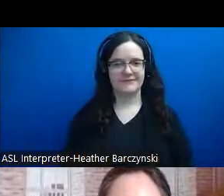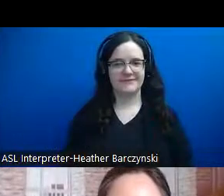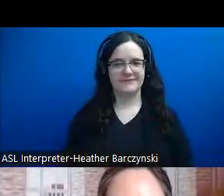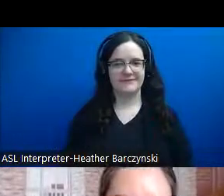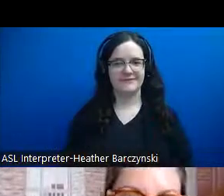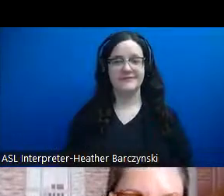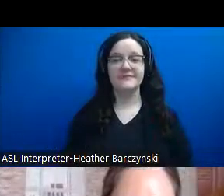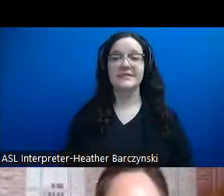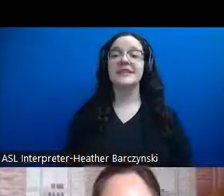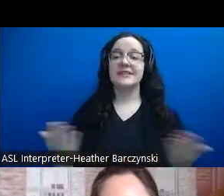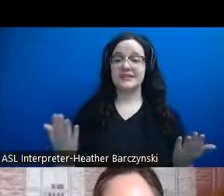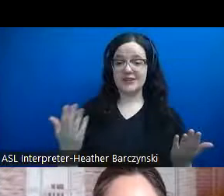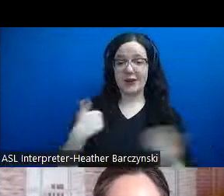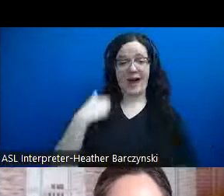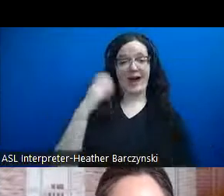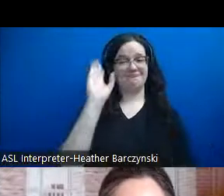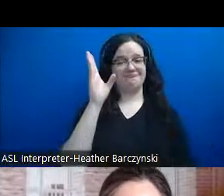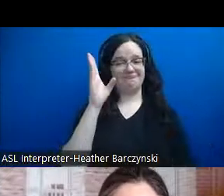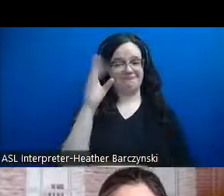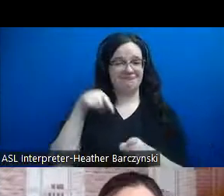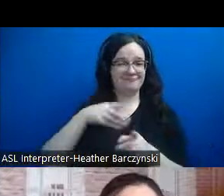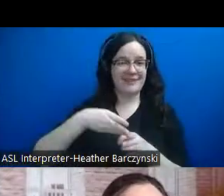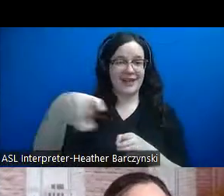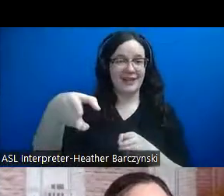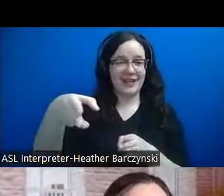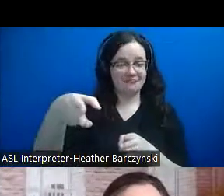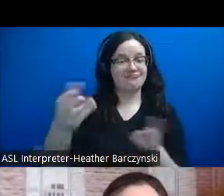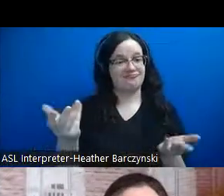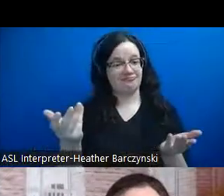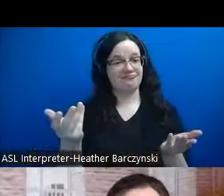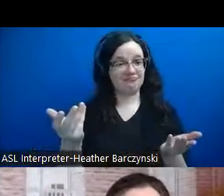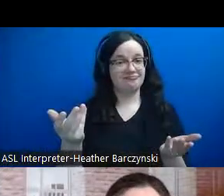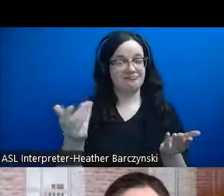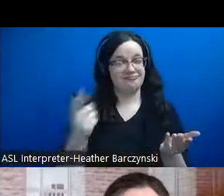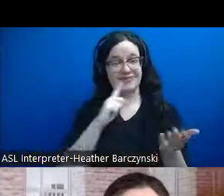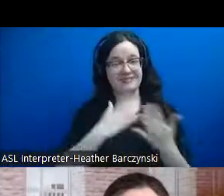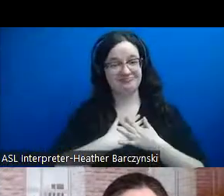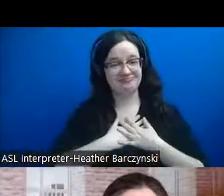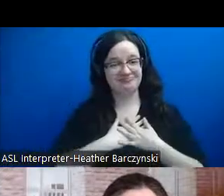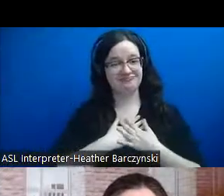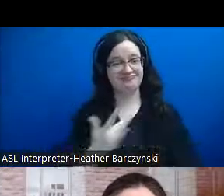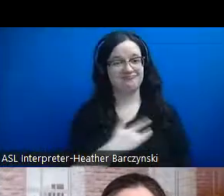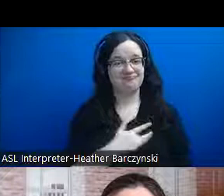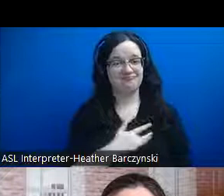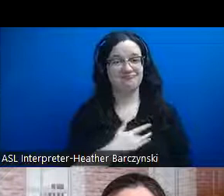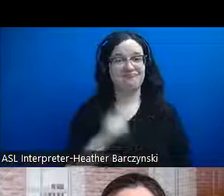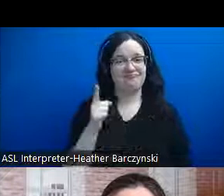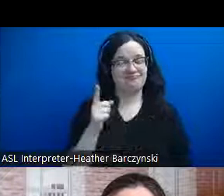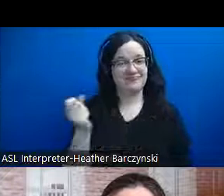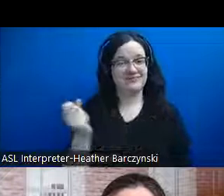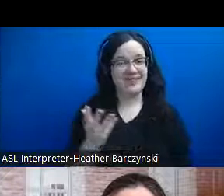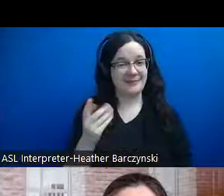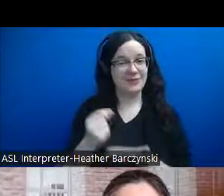talking about an area that is near and dear to my heart, gambling treatment,